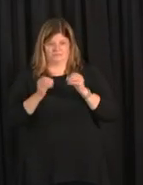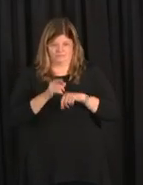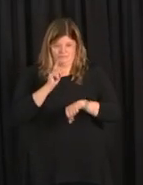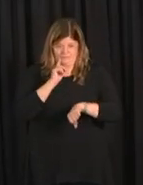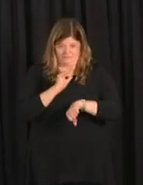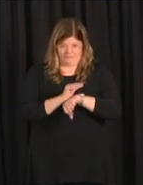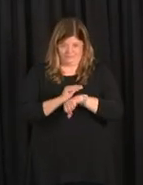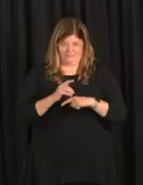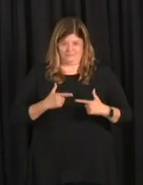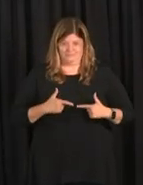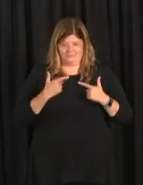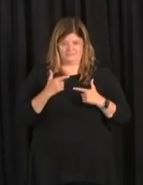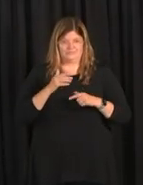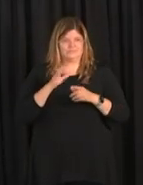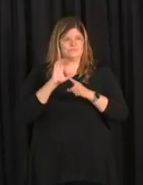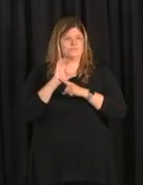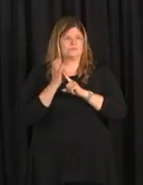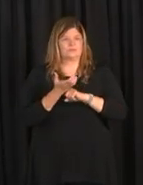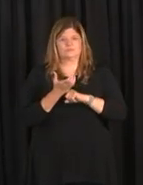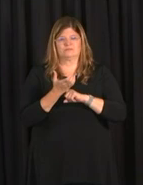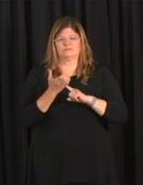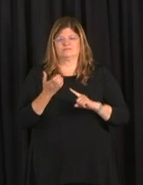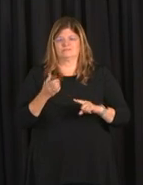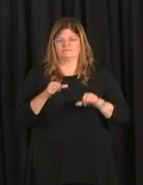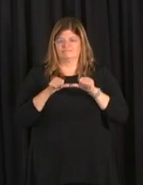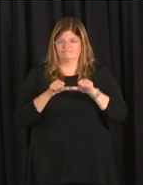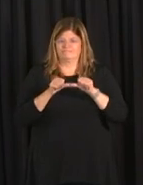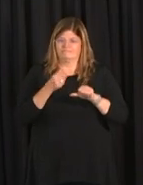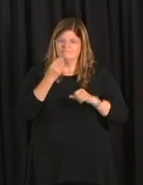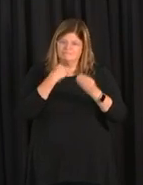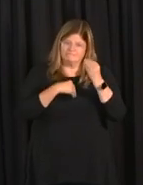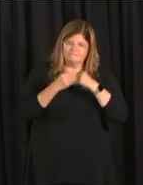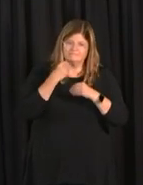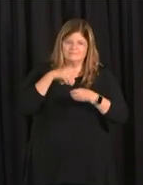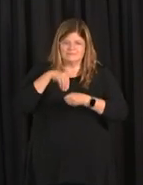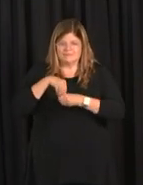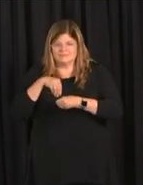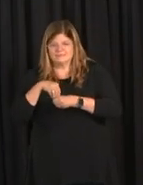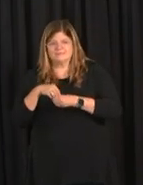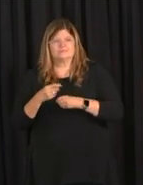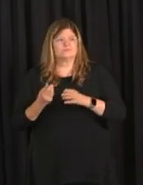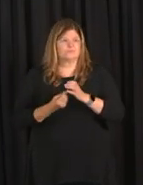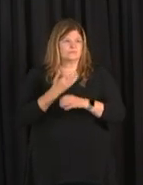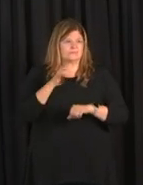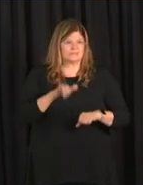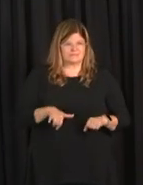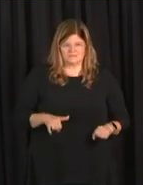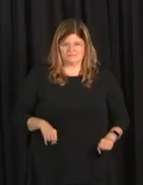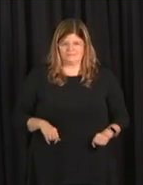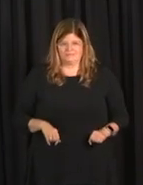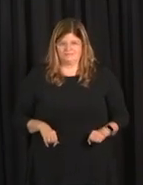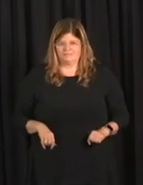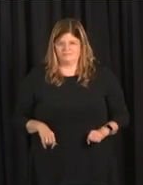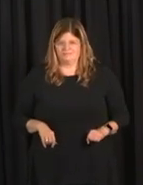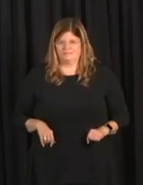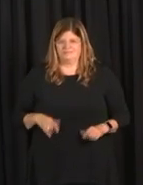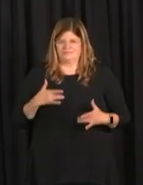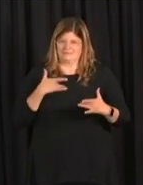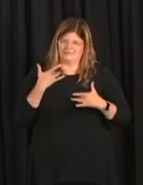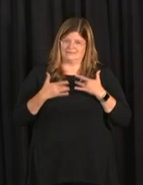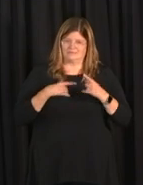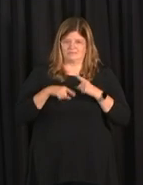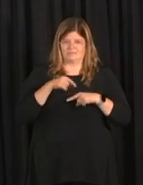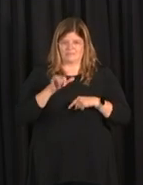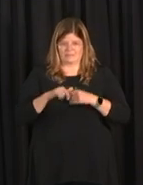them to keep the outdoor dining that they have and grow upon that. So that's why we're excited about